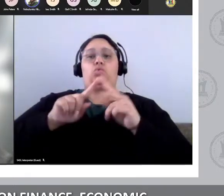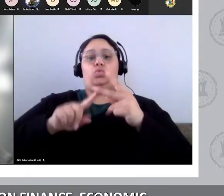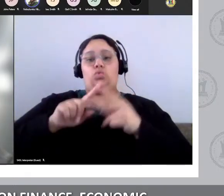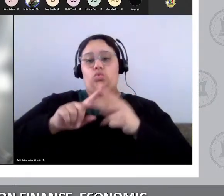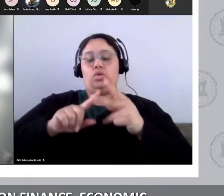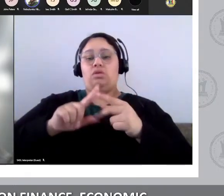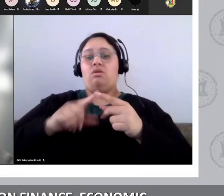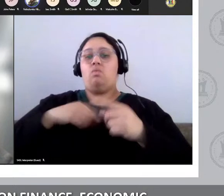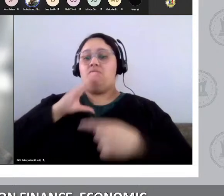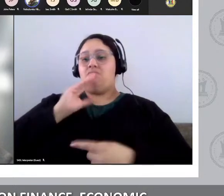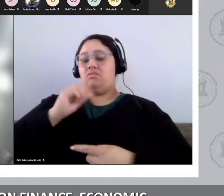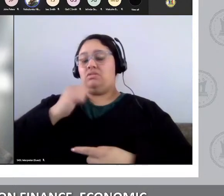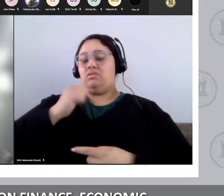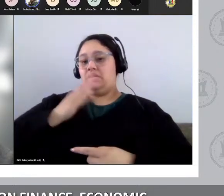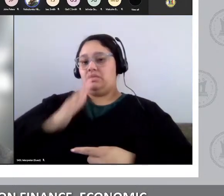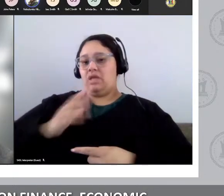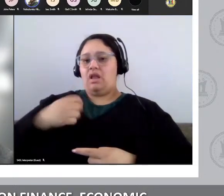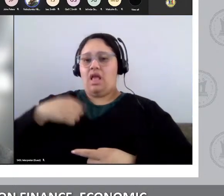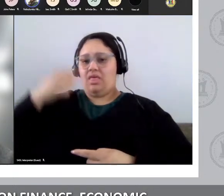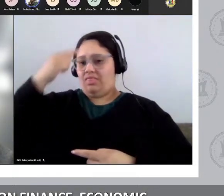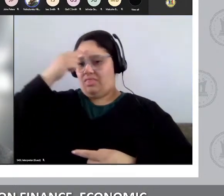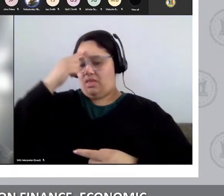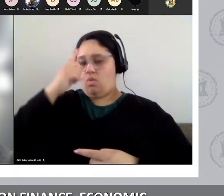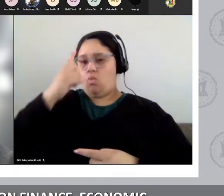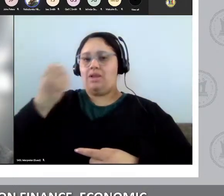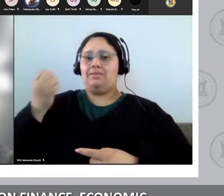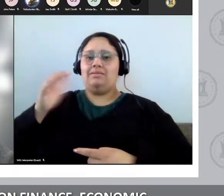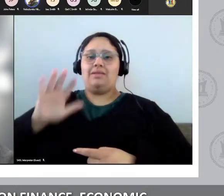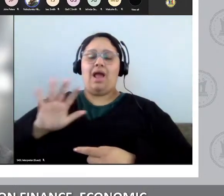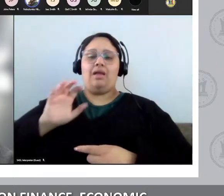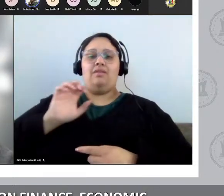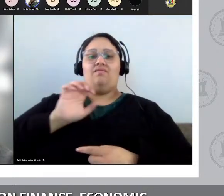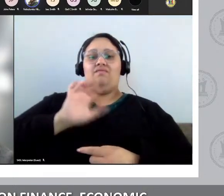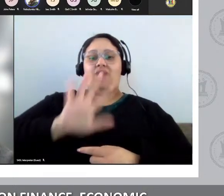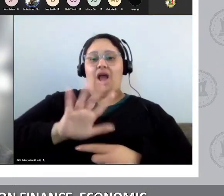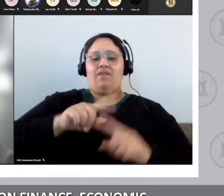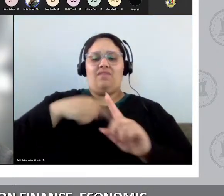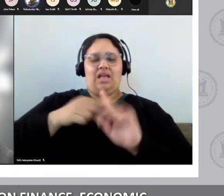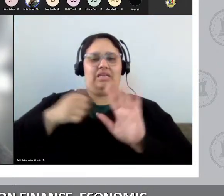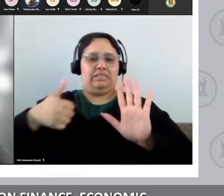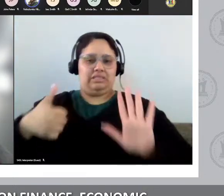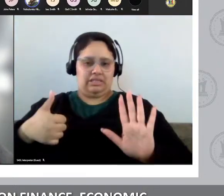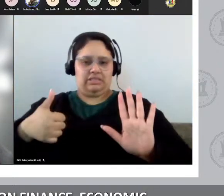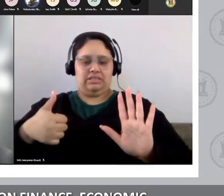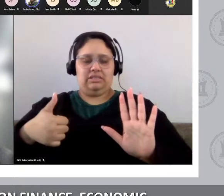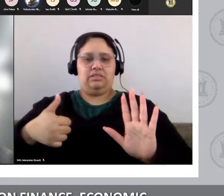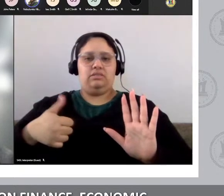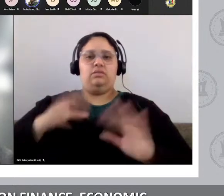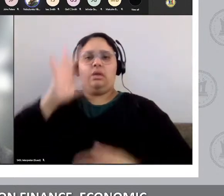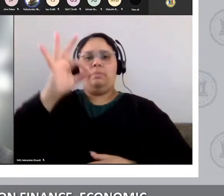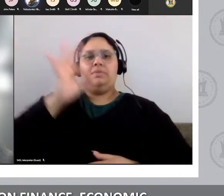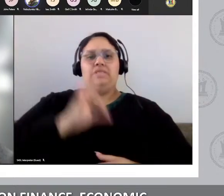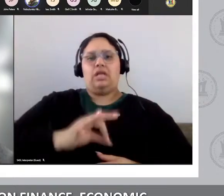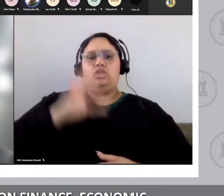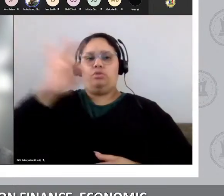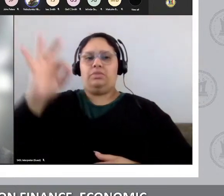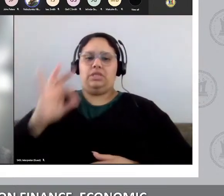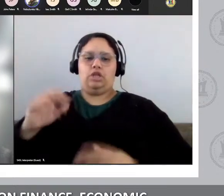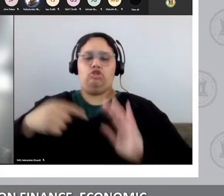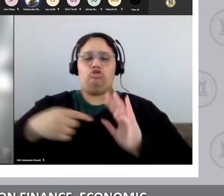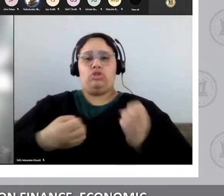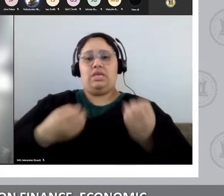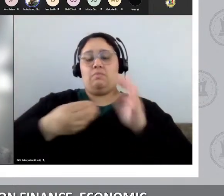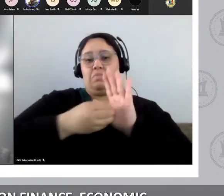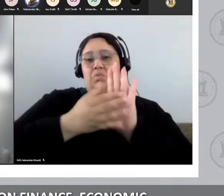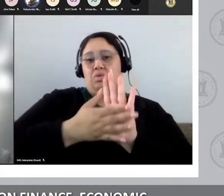want to ask on my side. I think on slide 5 and 6, I think in the percentages that are given, I